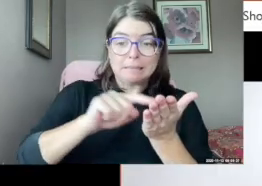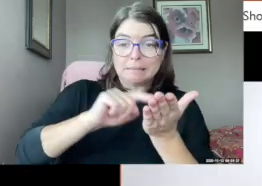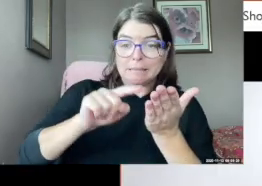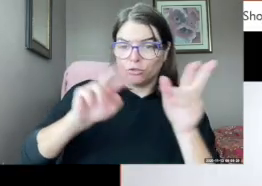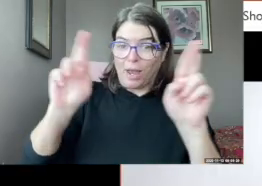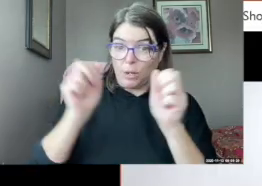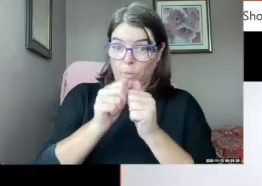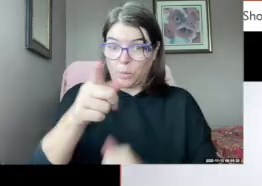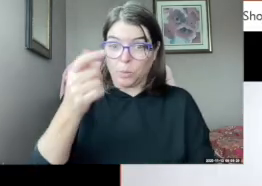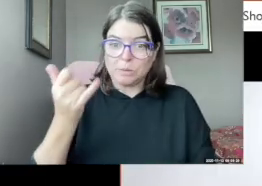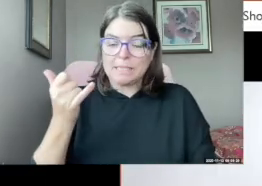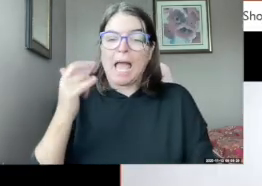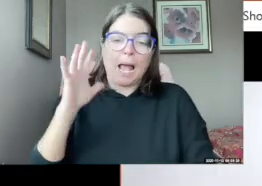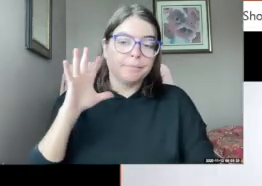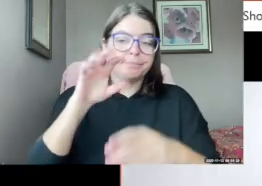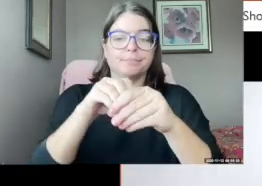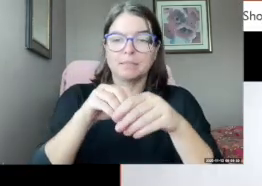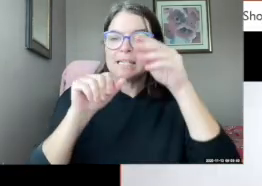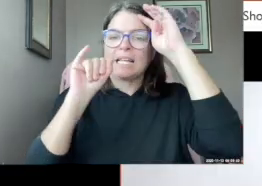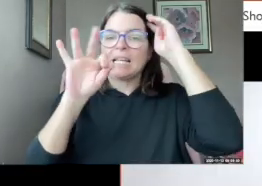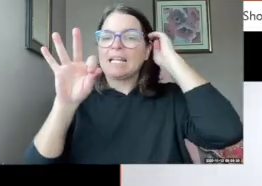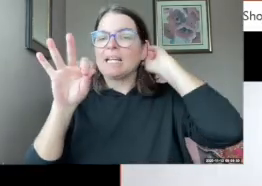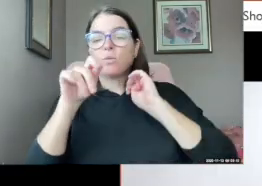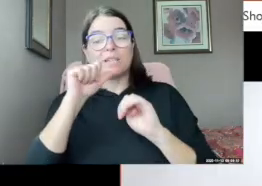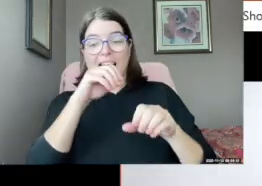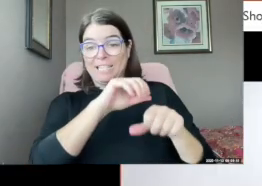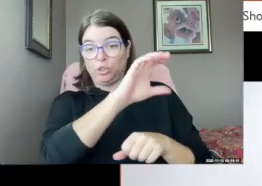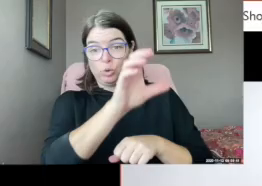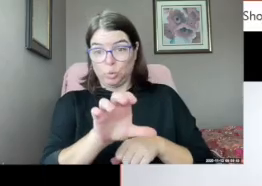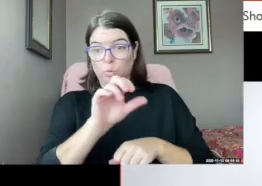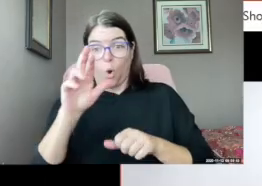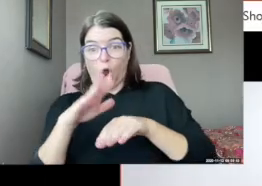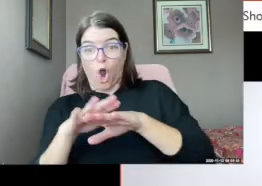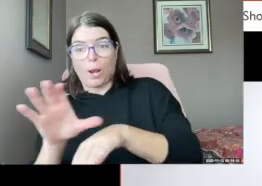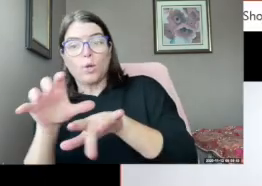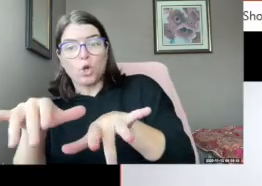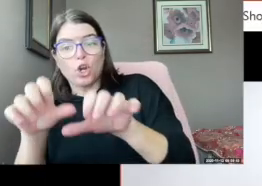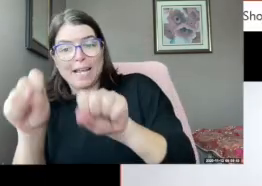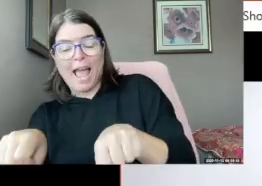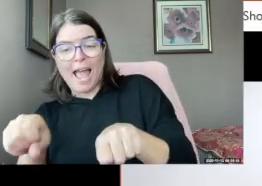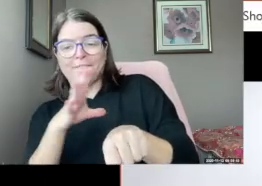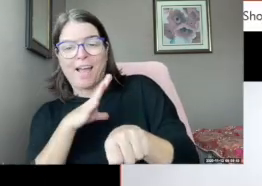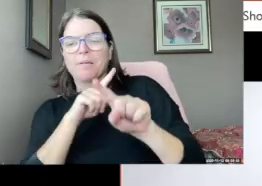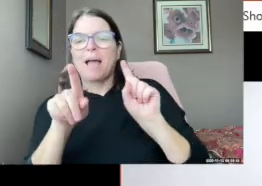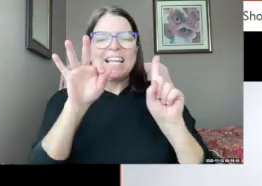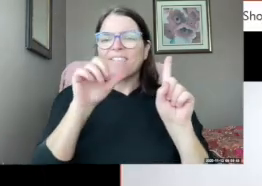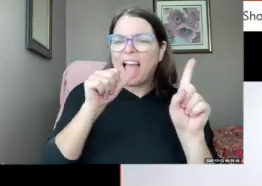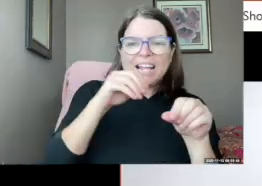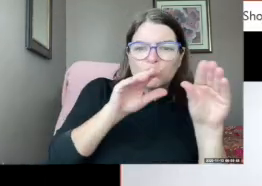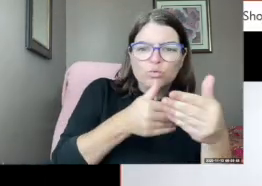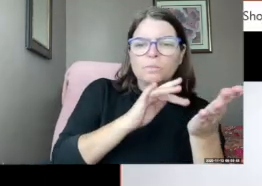if you do have those with you today. If you're not viewing from within Zoom or on a computer, you'll be able to use